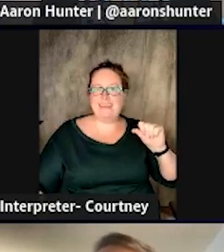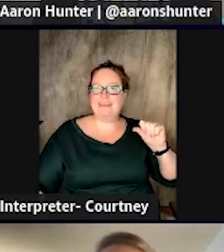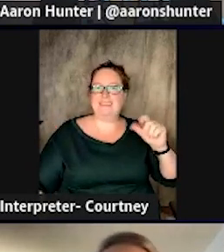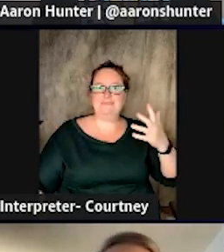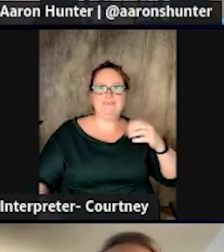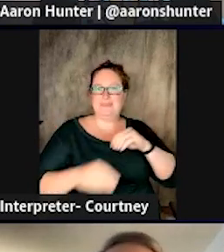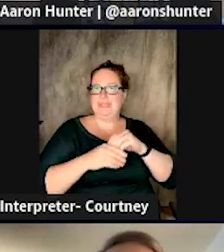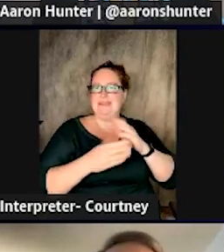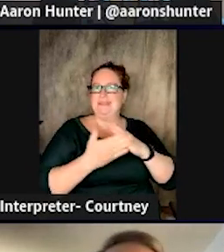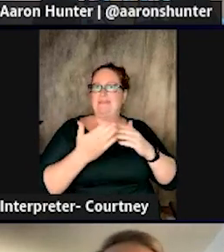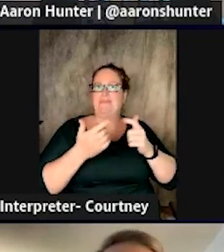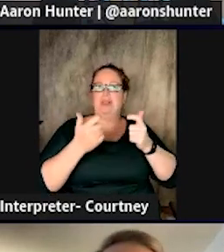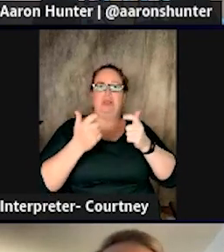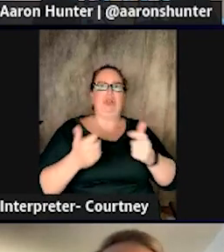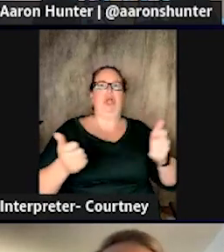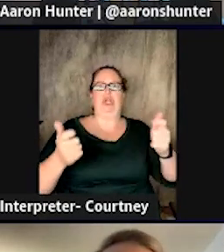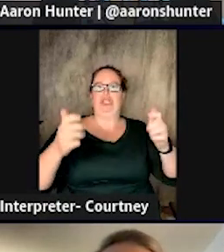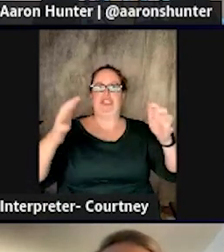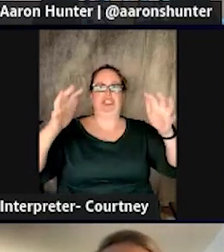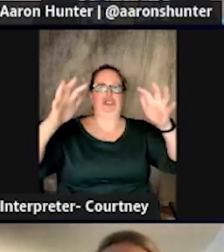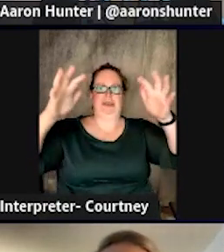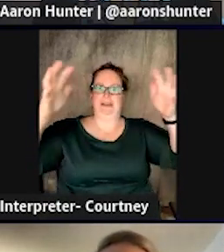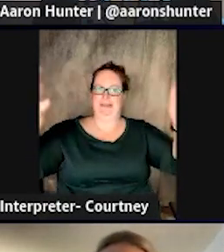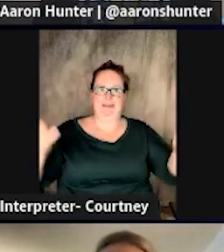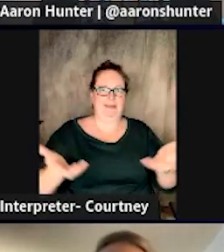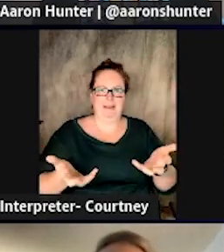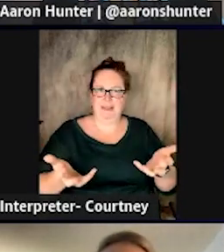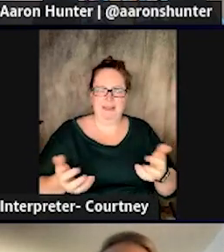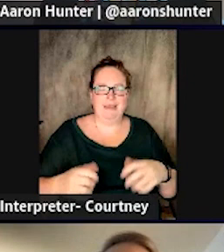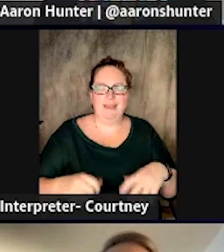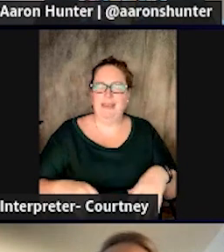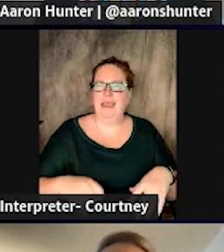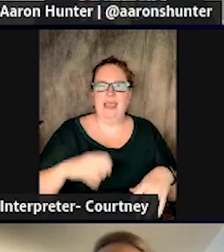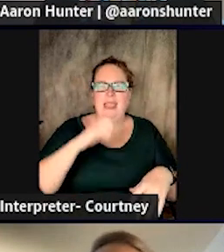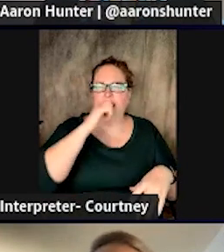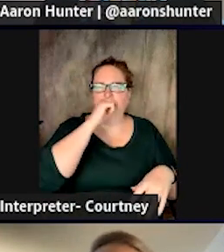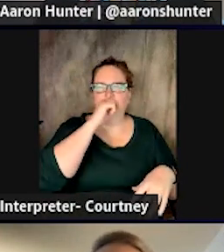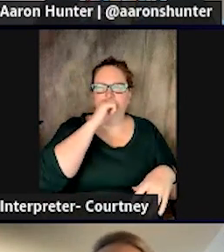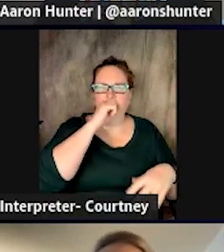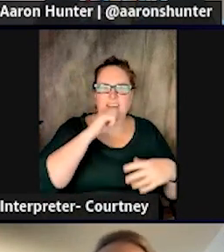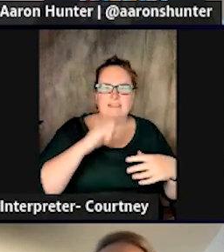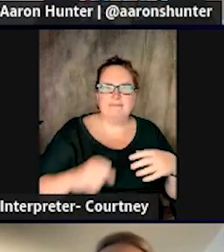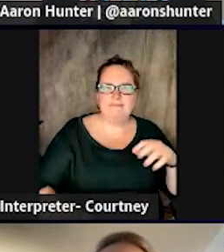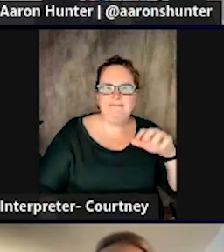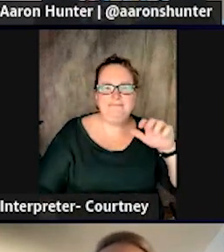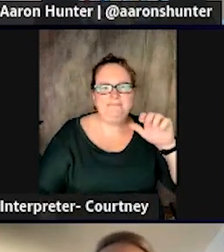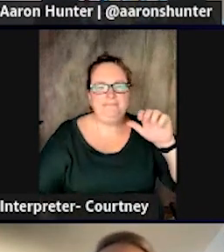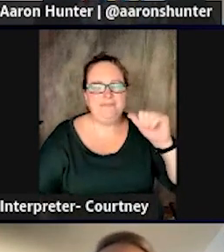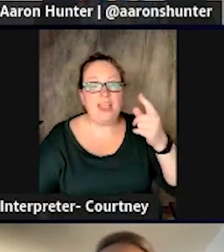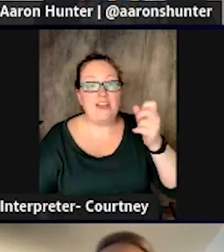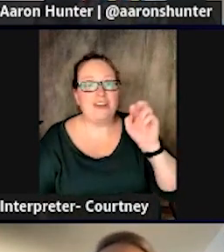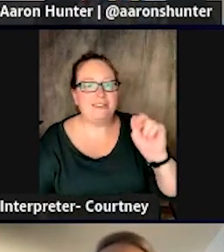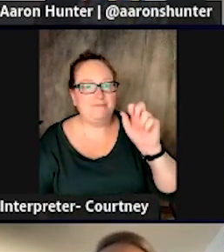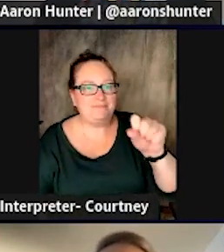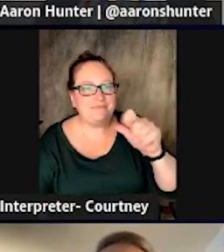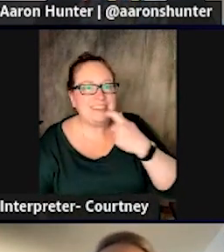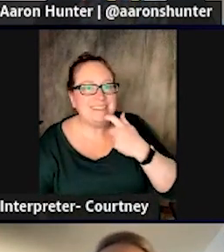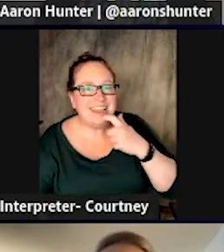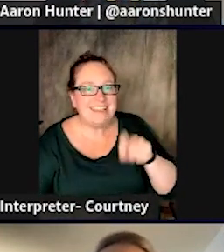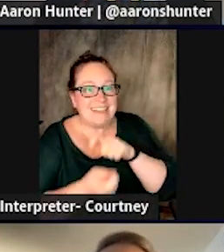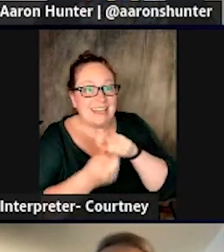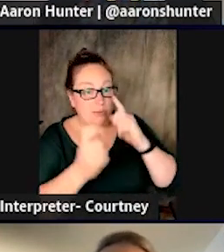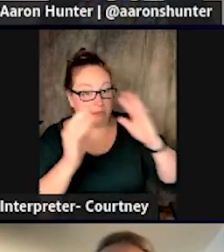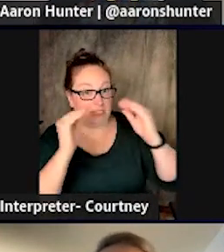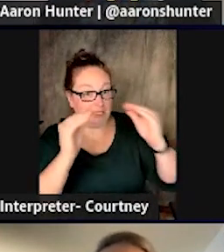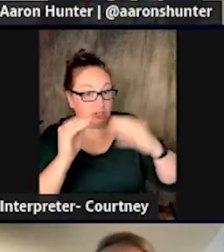large columnar blob of like Parquet or something like that. Or I was gonna say, David, exactly. It's like when I'm teaching my classes and I'm